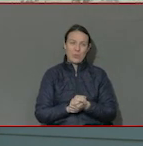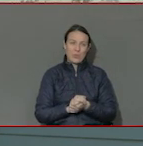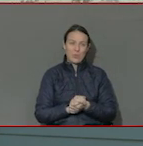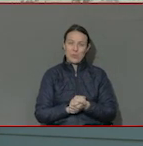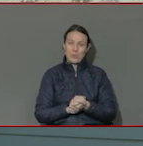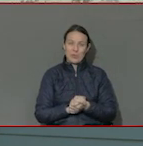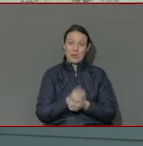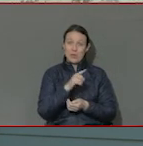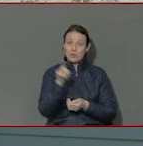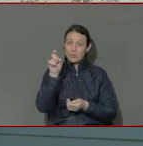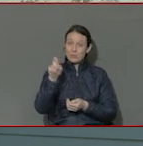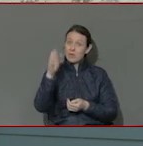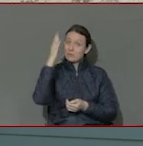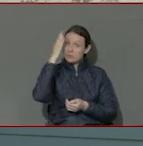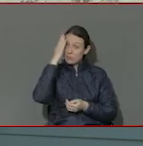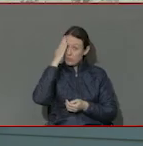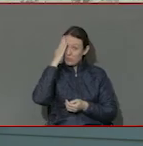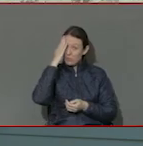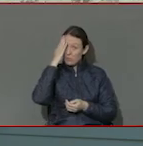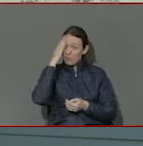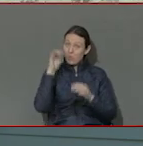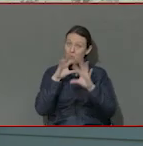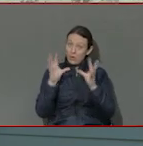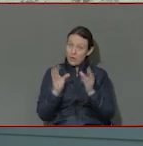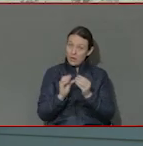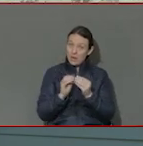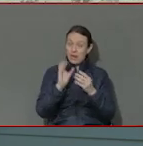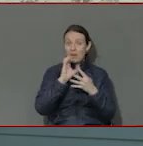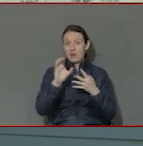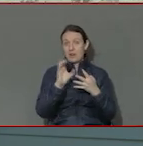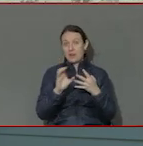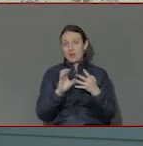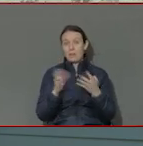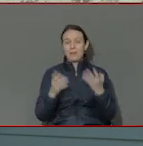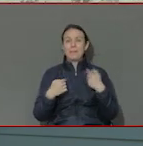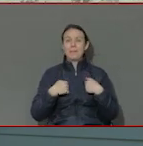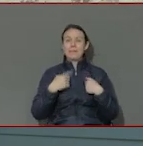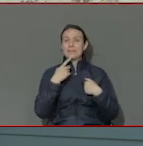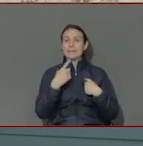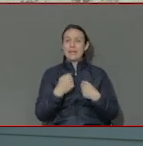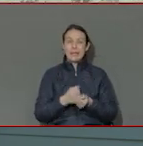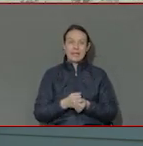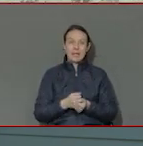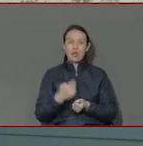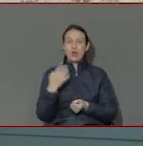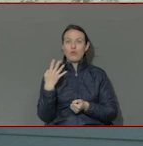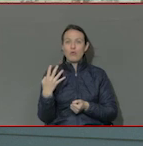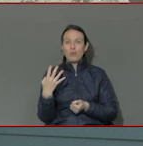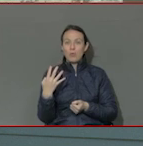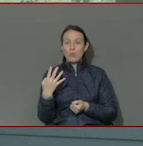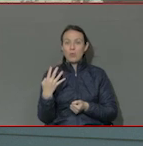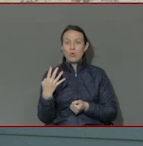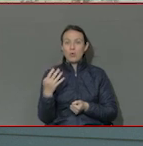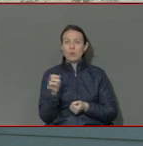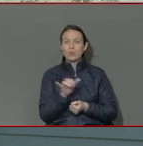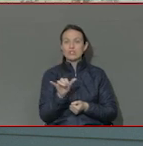So you have to know all those characteristics. Can we just mention 4? Which characteristics?